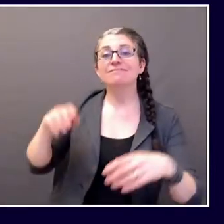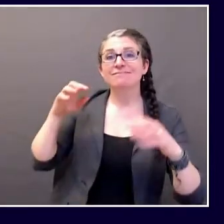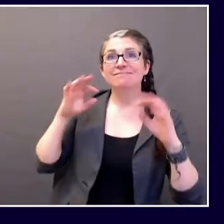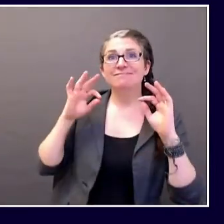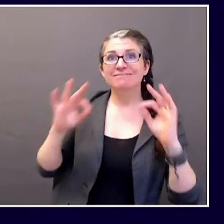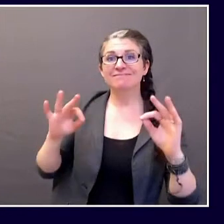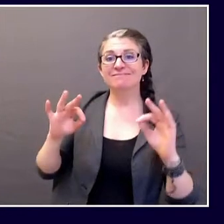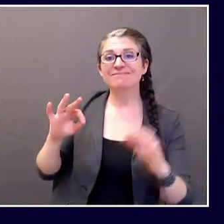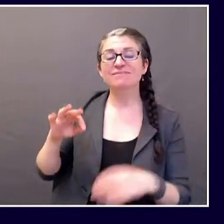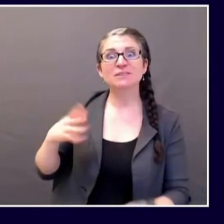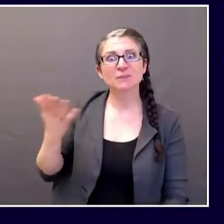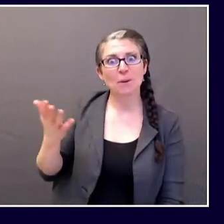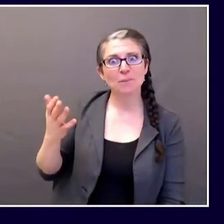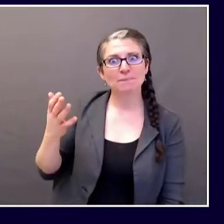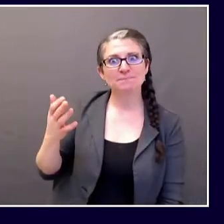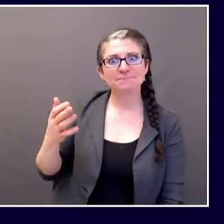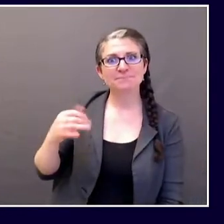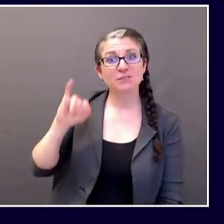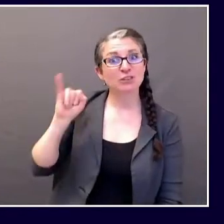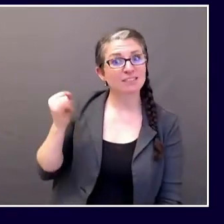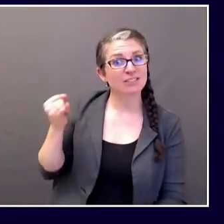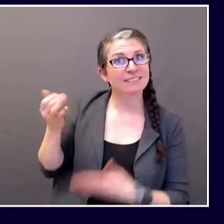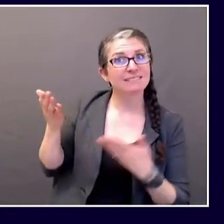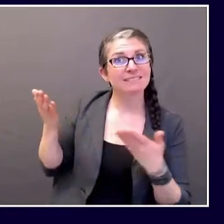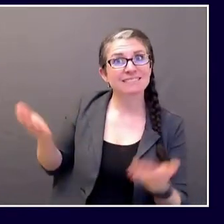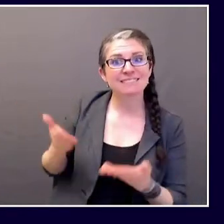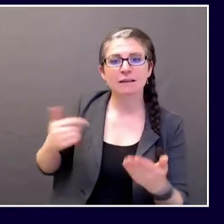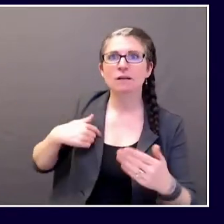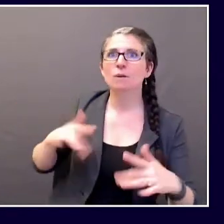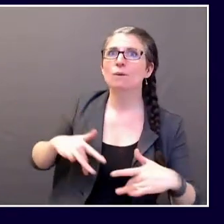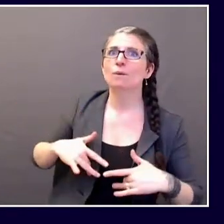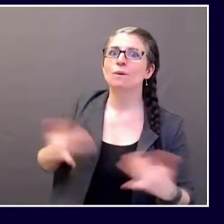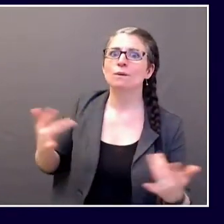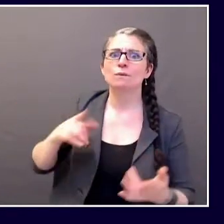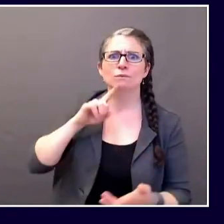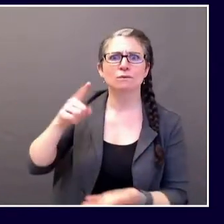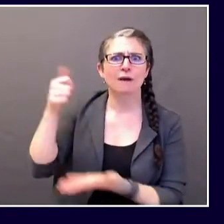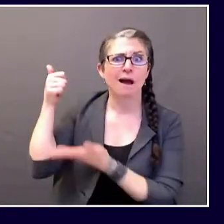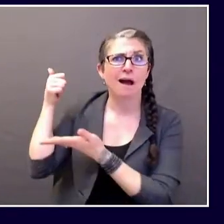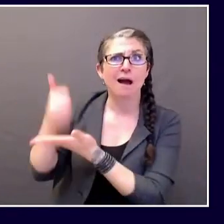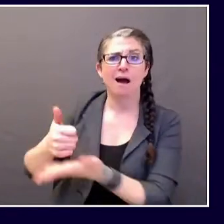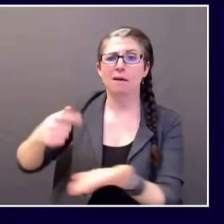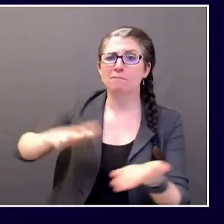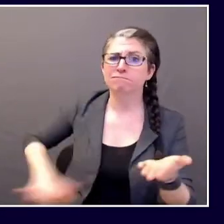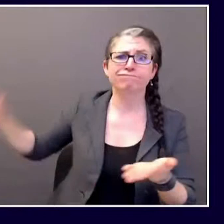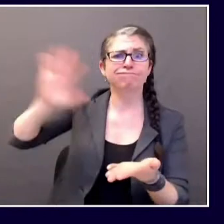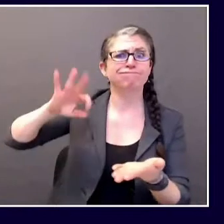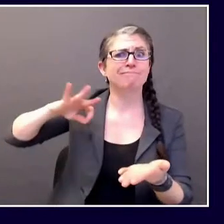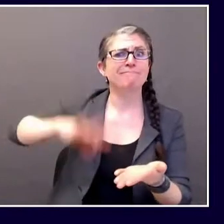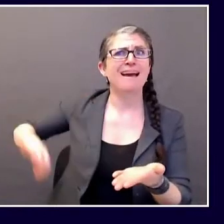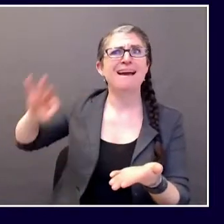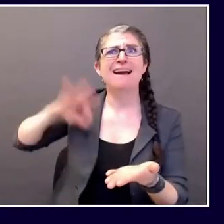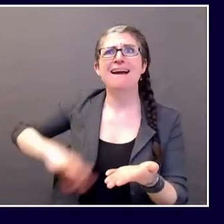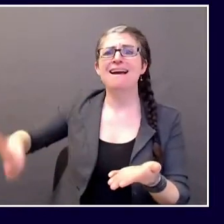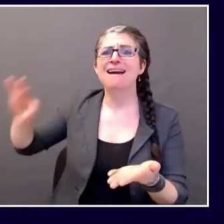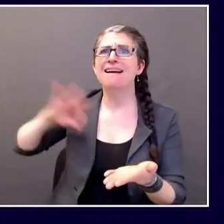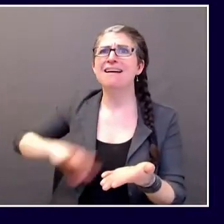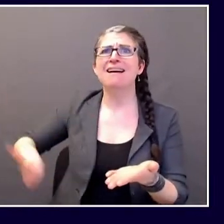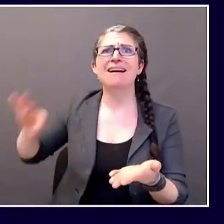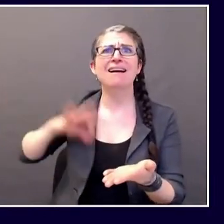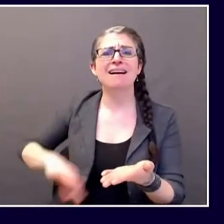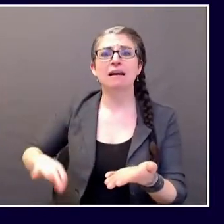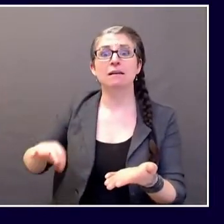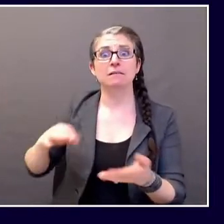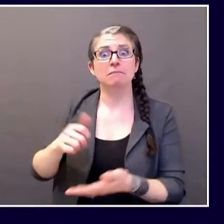for Mainers who are homebound, or people who are Mainers who are disabled, who can't maybe get to one of the large scale clinics or even a doctor's